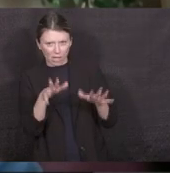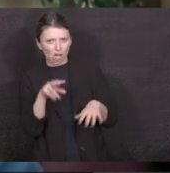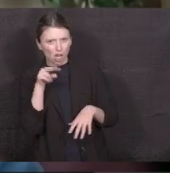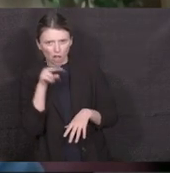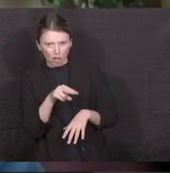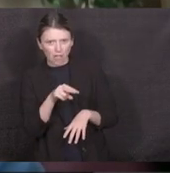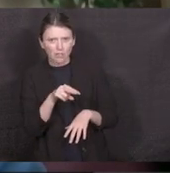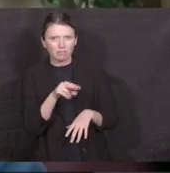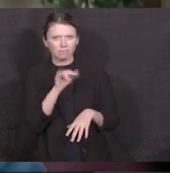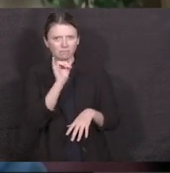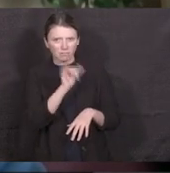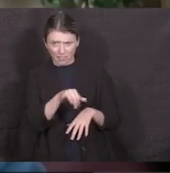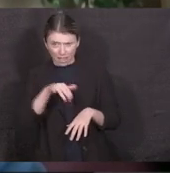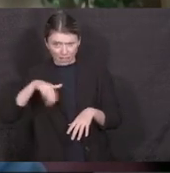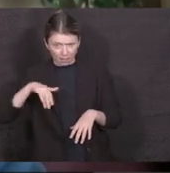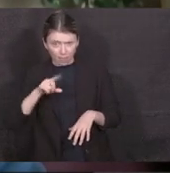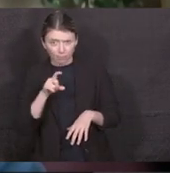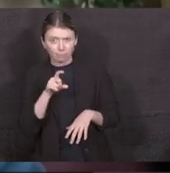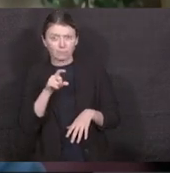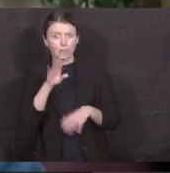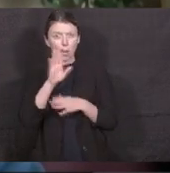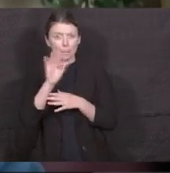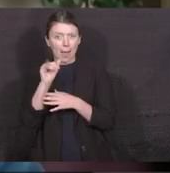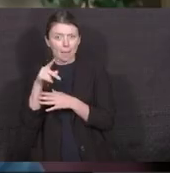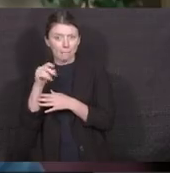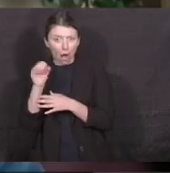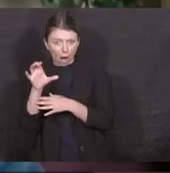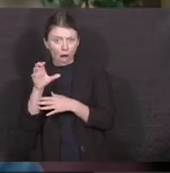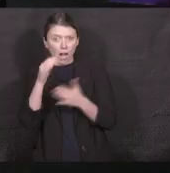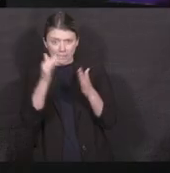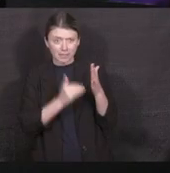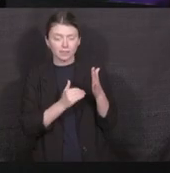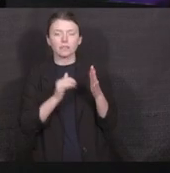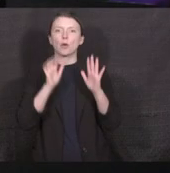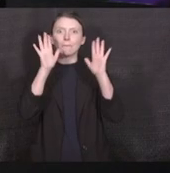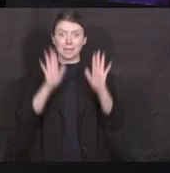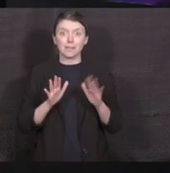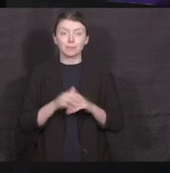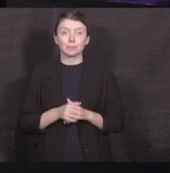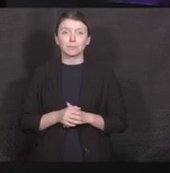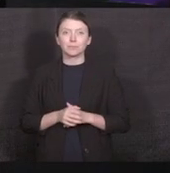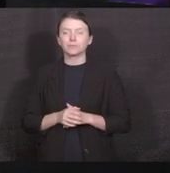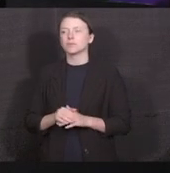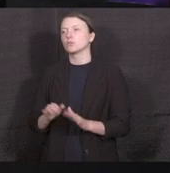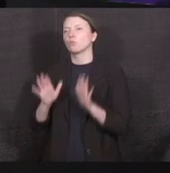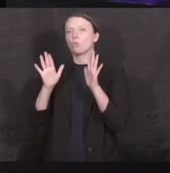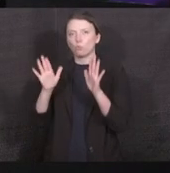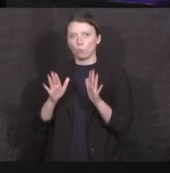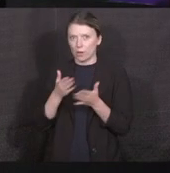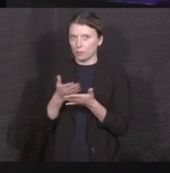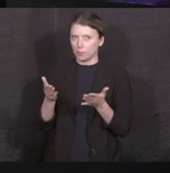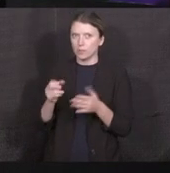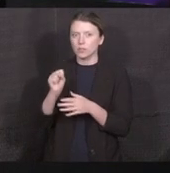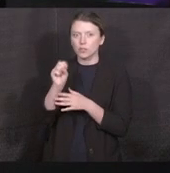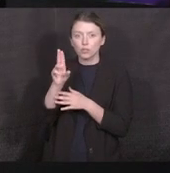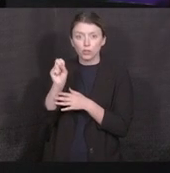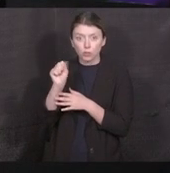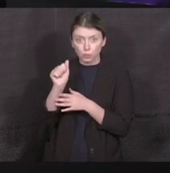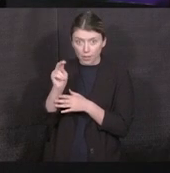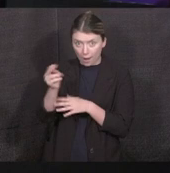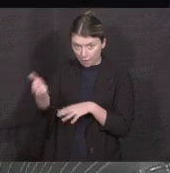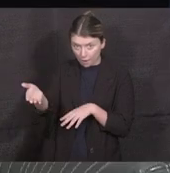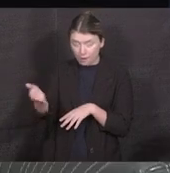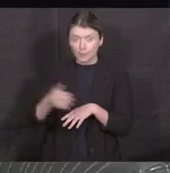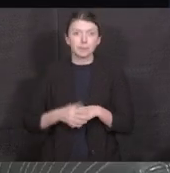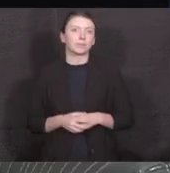the ADE's BIPOC list? It's fantastic. Yeah. Excellent resource. Susan, thoughts? Well, I